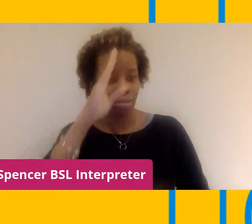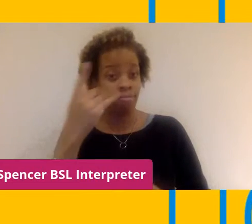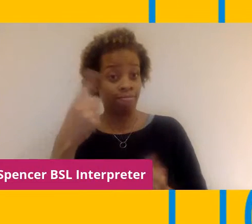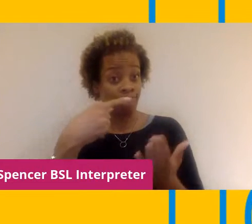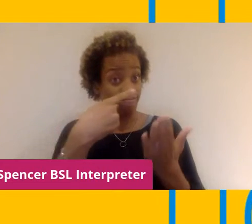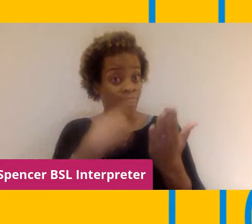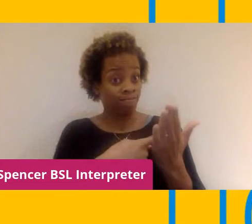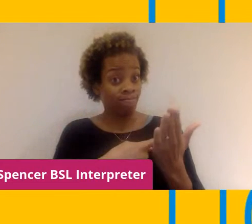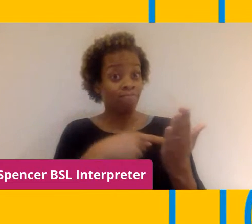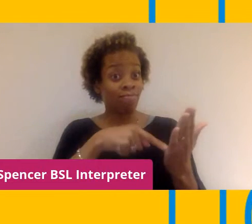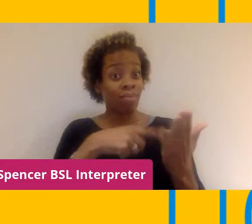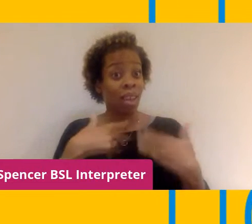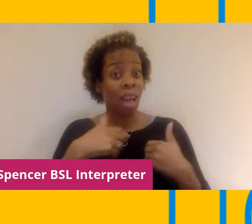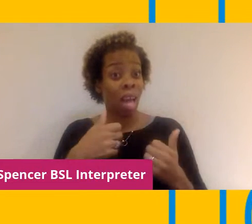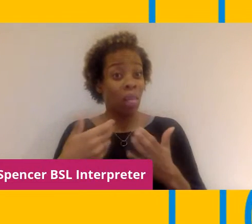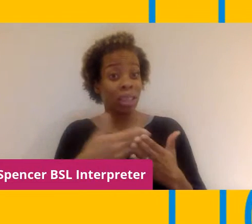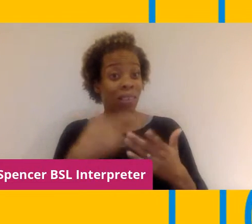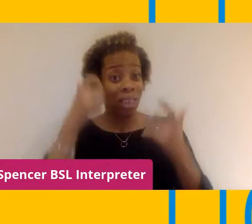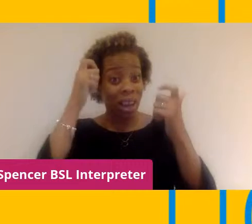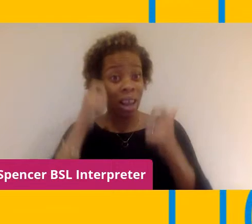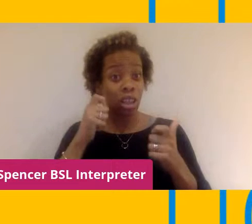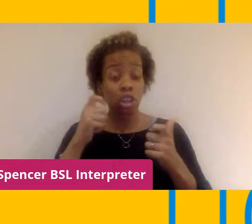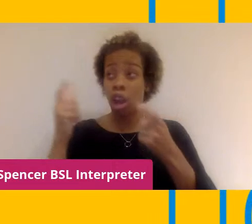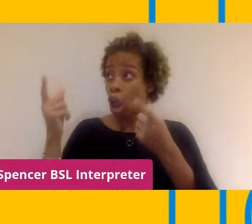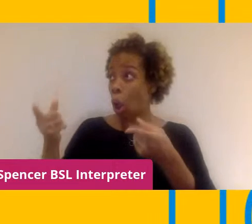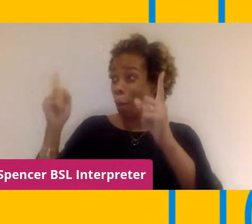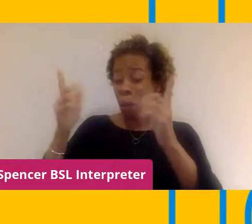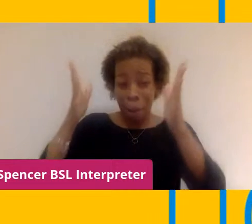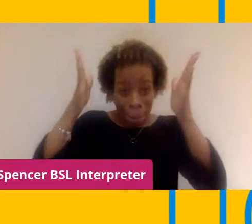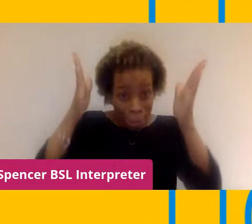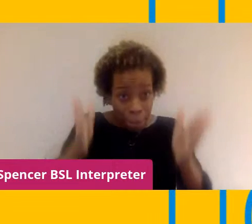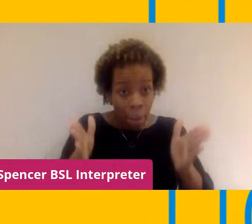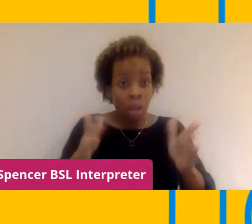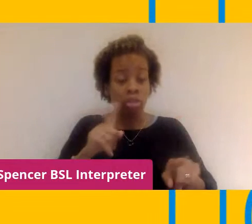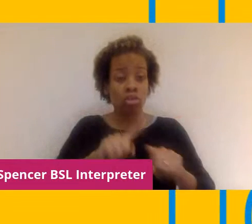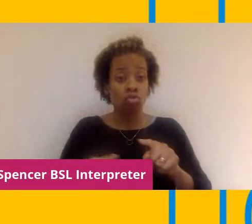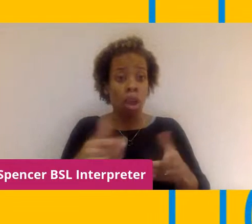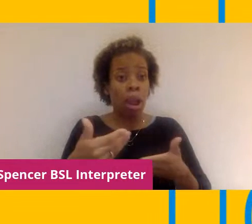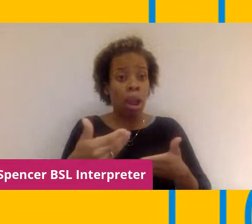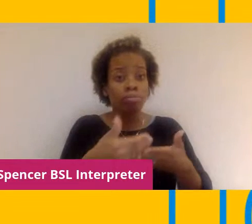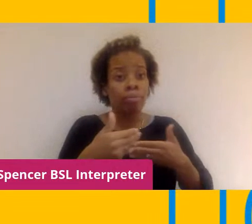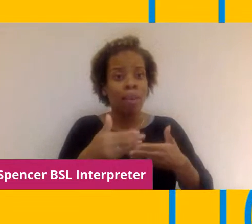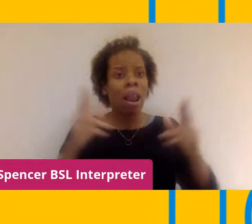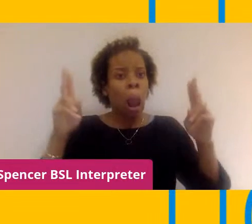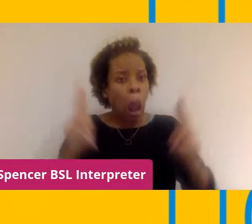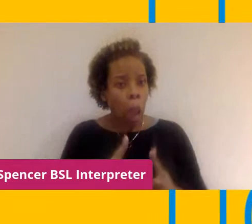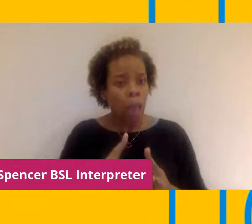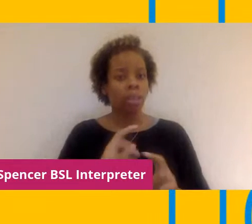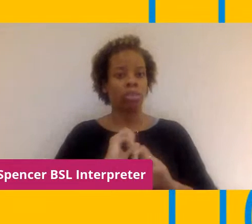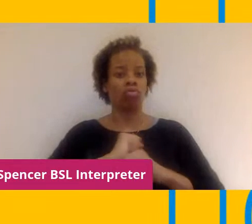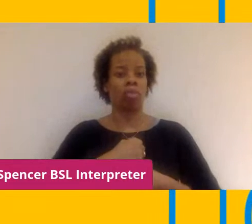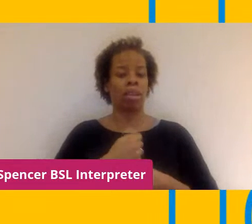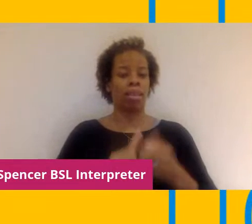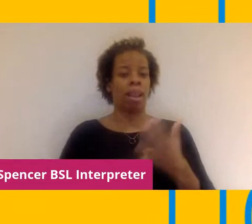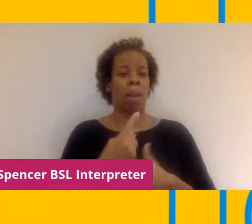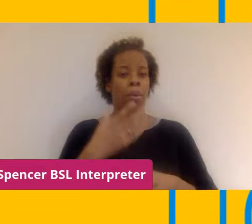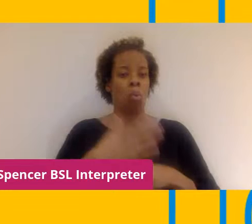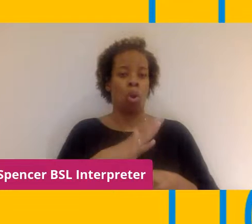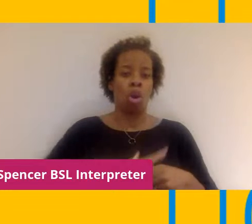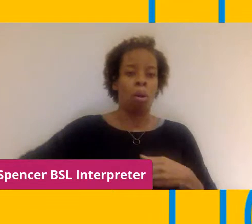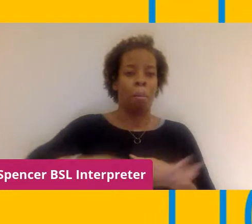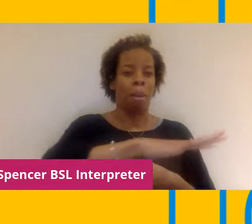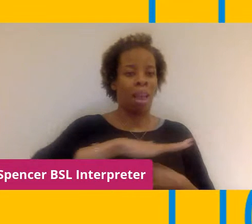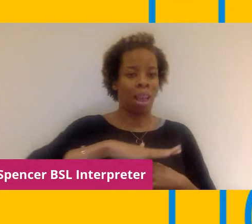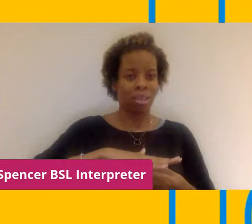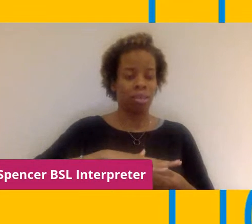The employer must seek to prevent and control stress within the workplace to low levels. So one way they can do